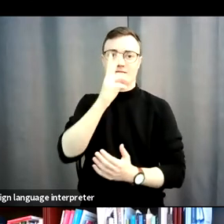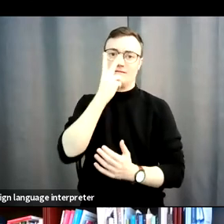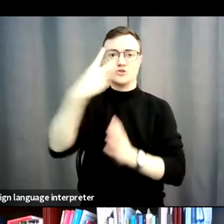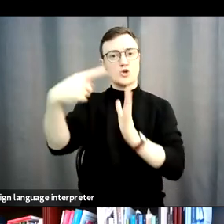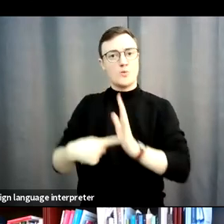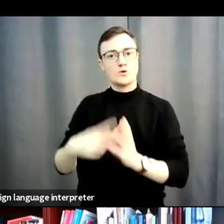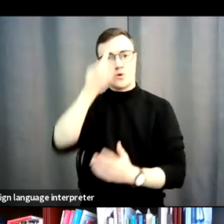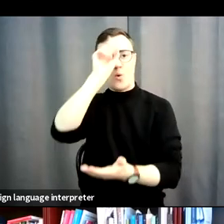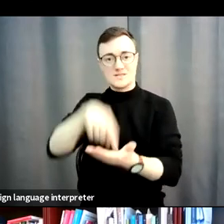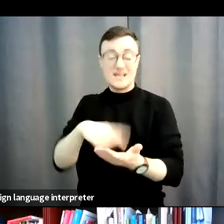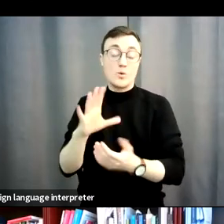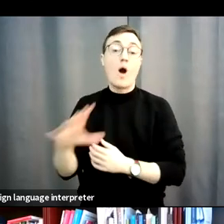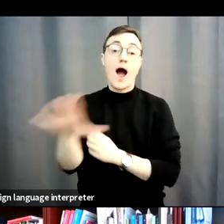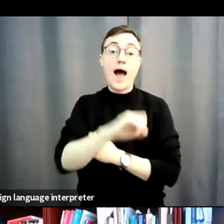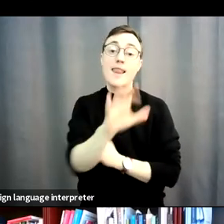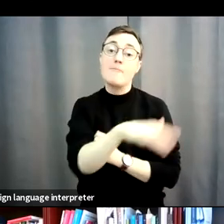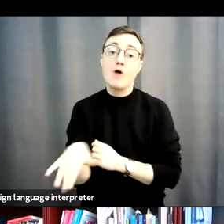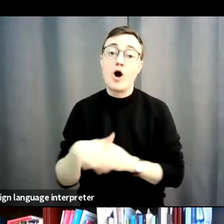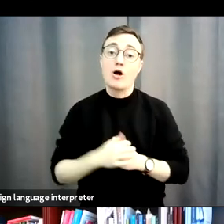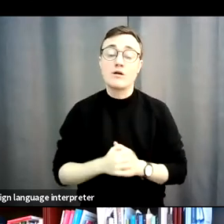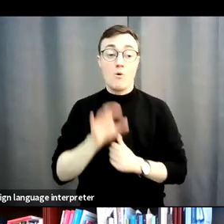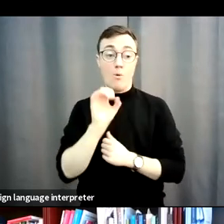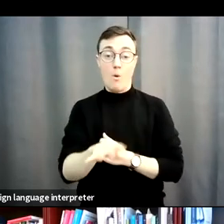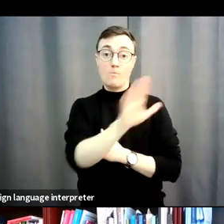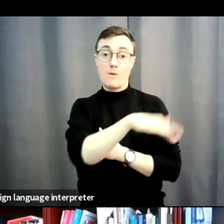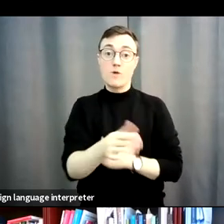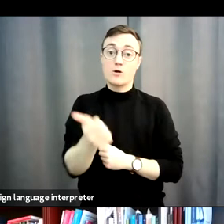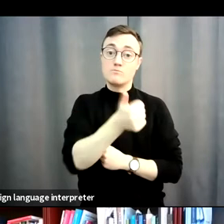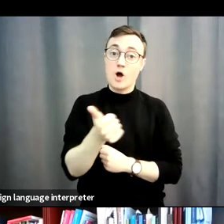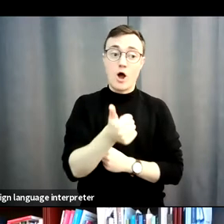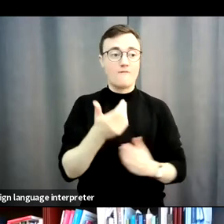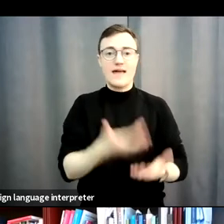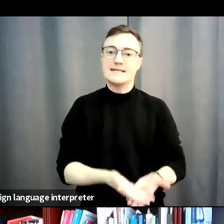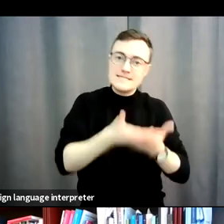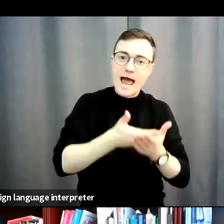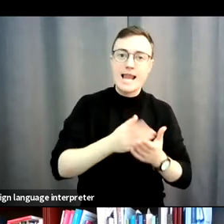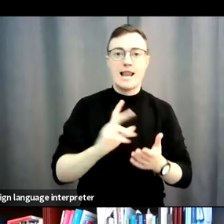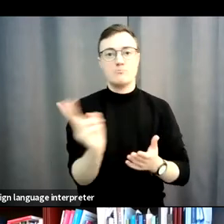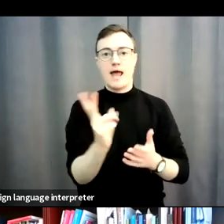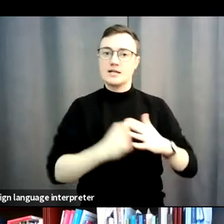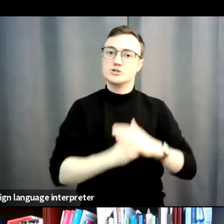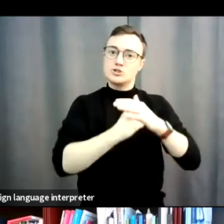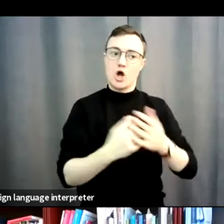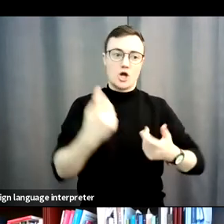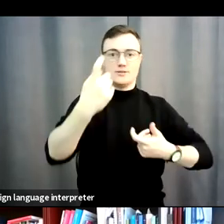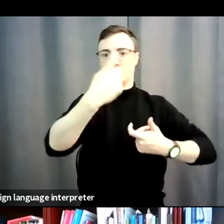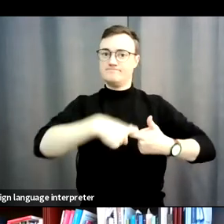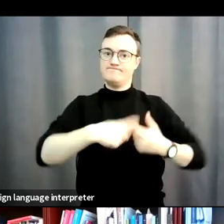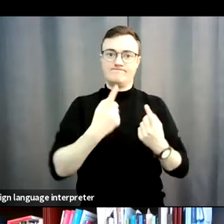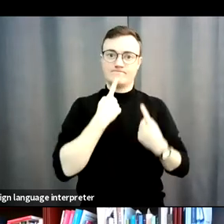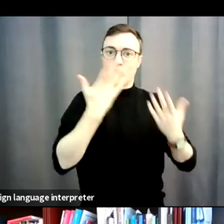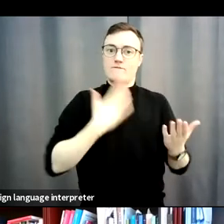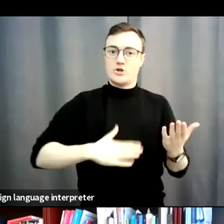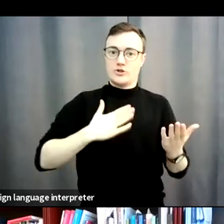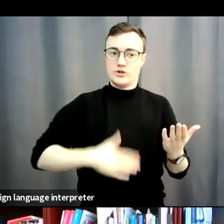for accommodation or for having some kind of assistance in expressing their views does definitely not deprive children of that